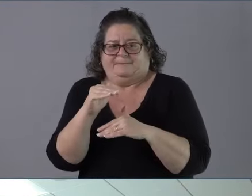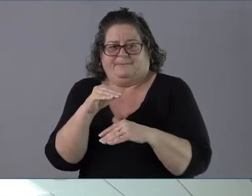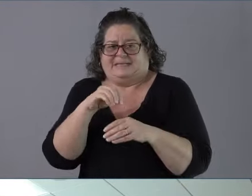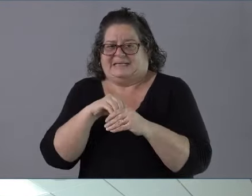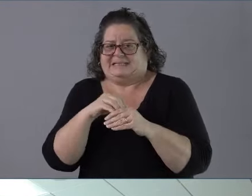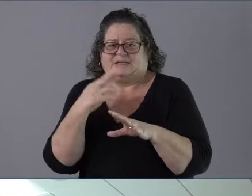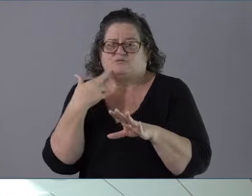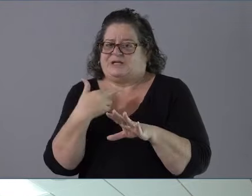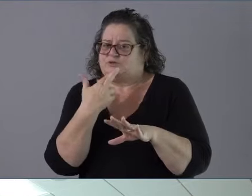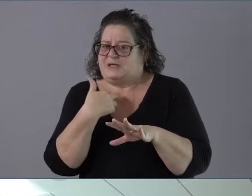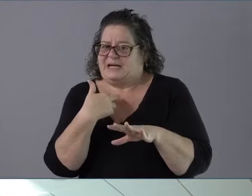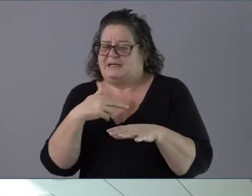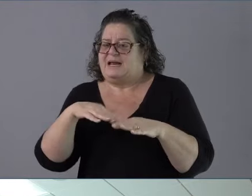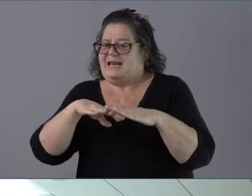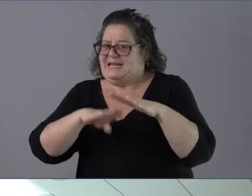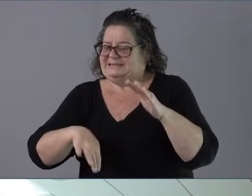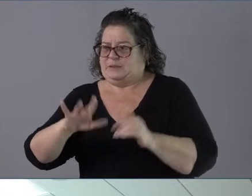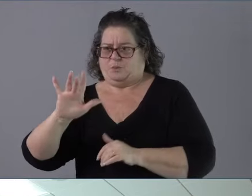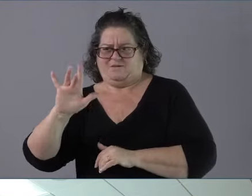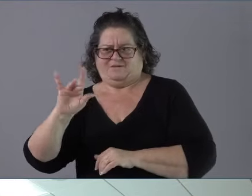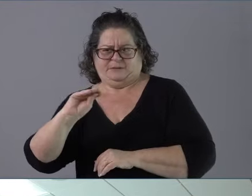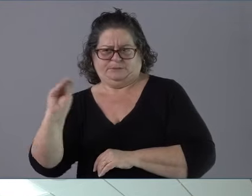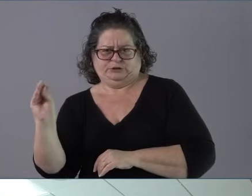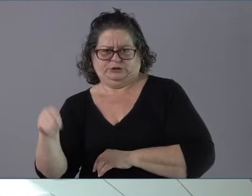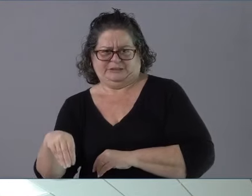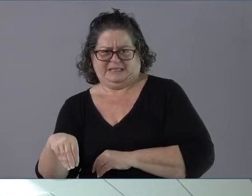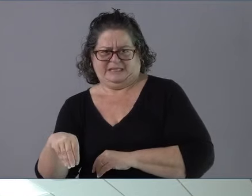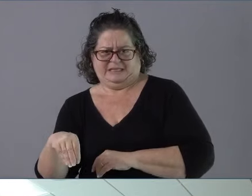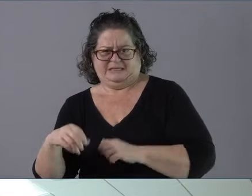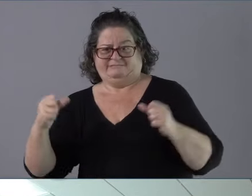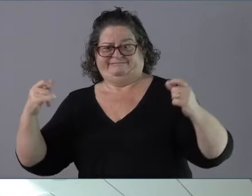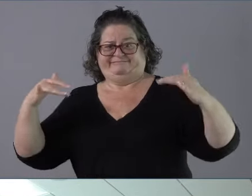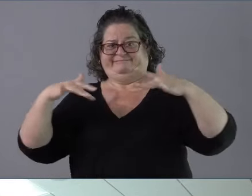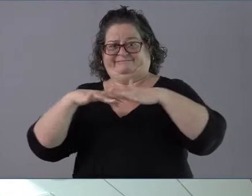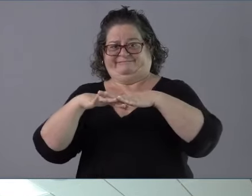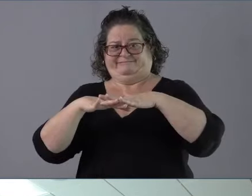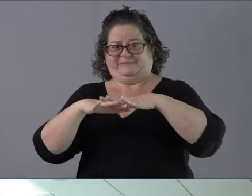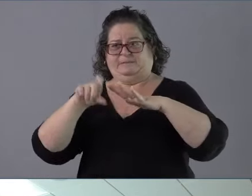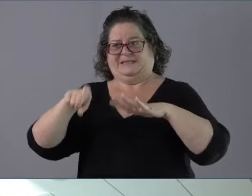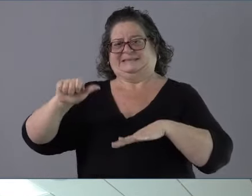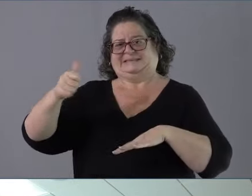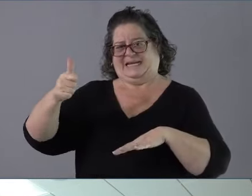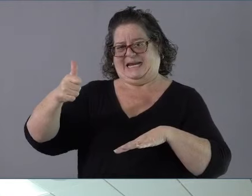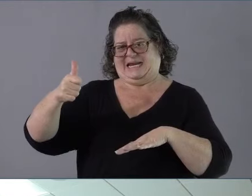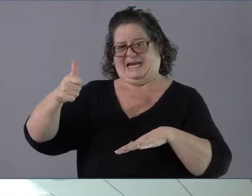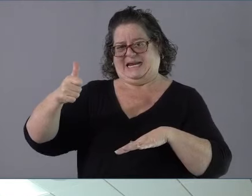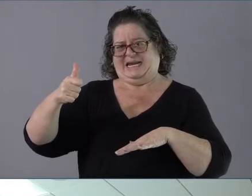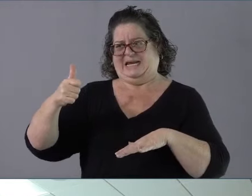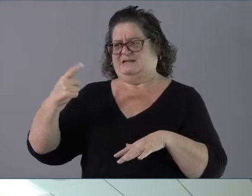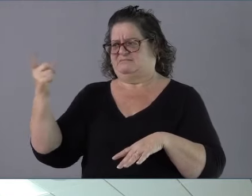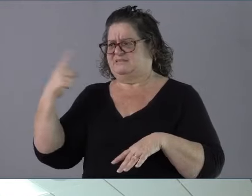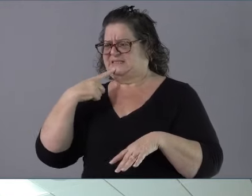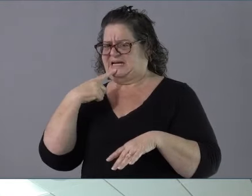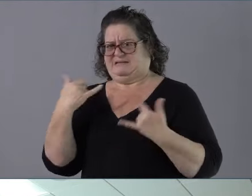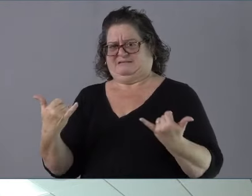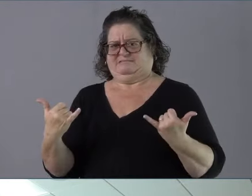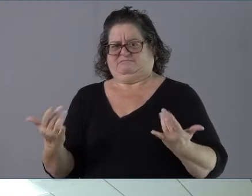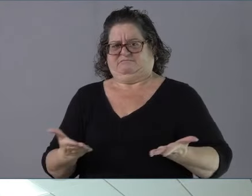25% and decrease gathering limits to 10. We're at 50% and 50. You keep telling us you're